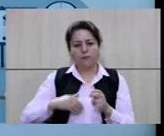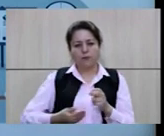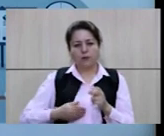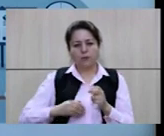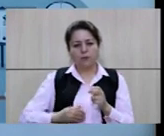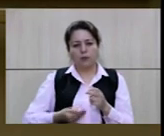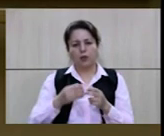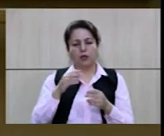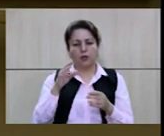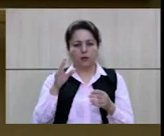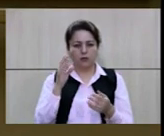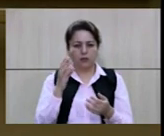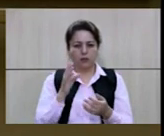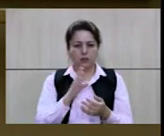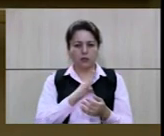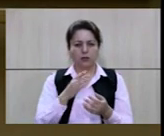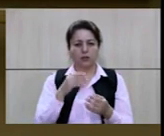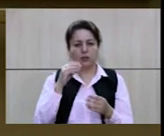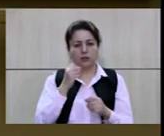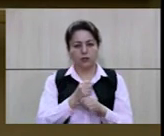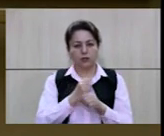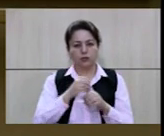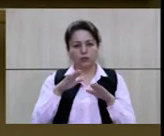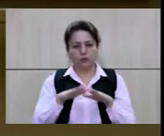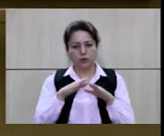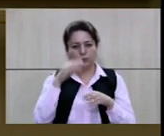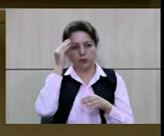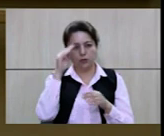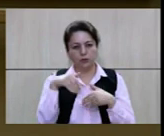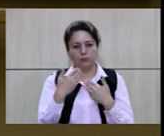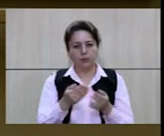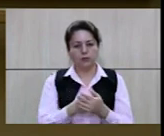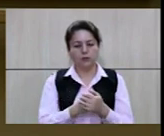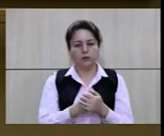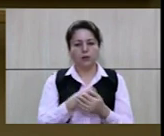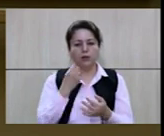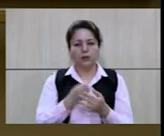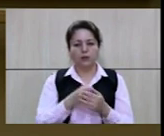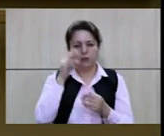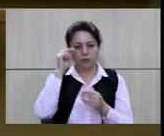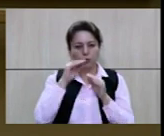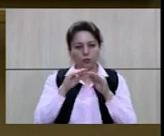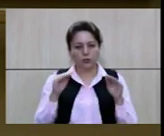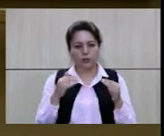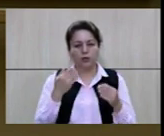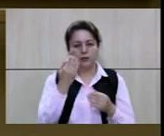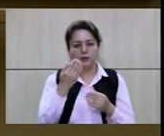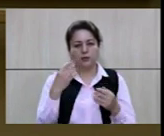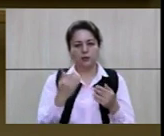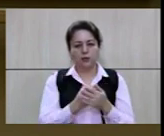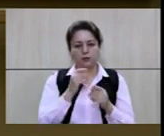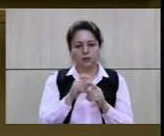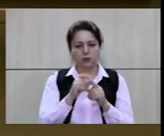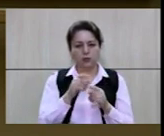egallagan ish joyi ma'nosini bildiradi. Qadrli o'quvchilar, siz yangi so'zlarga